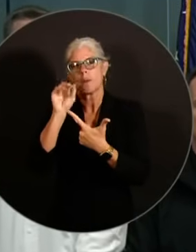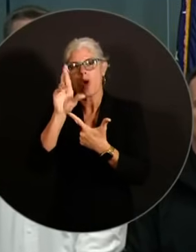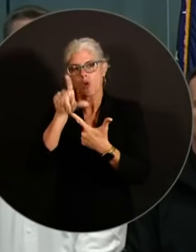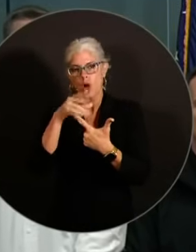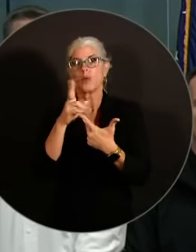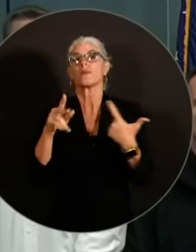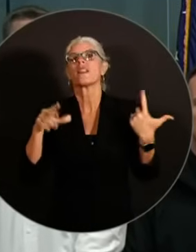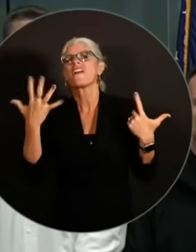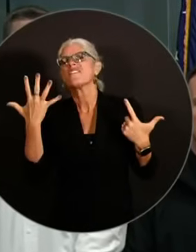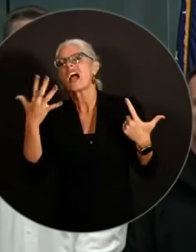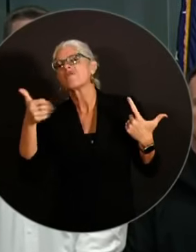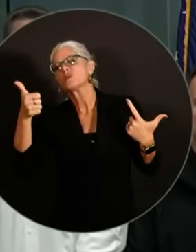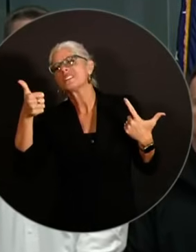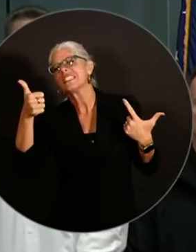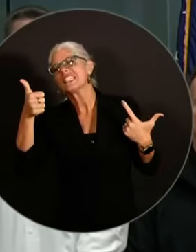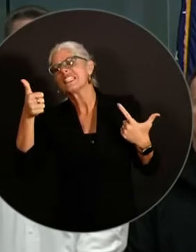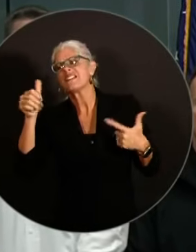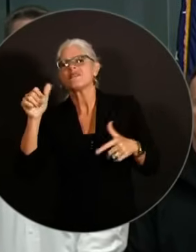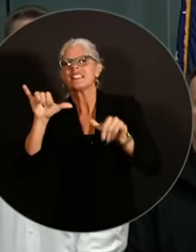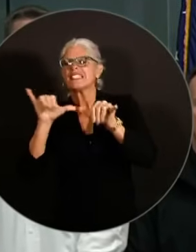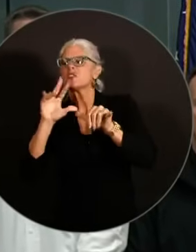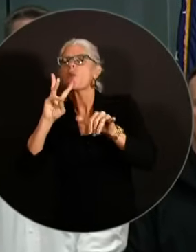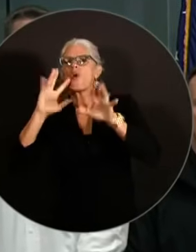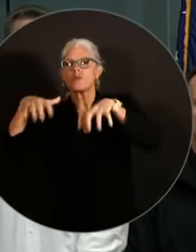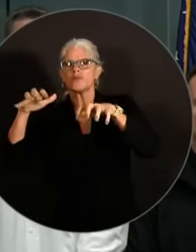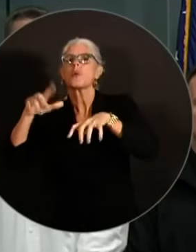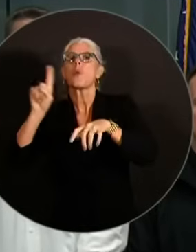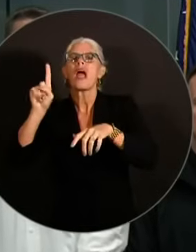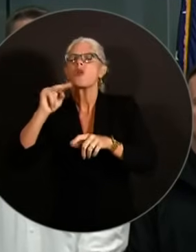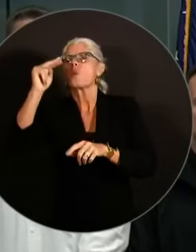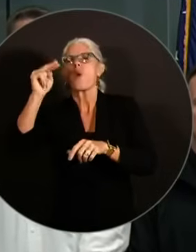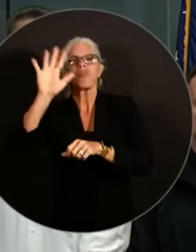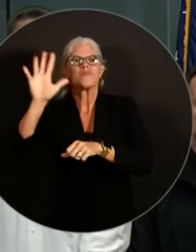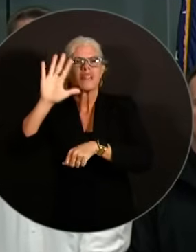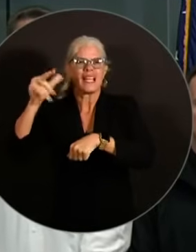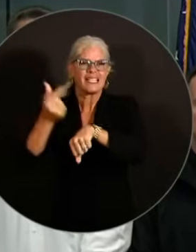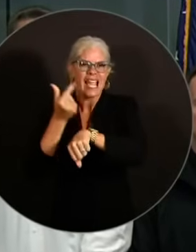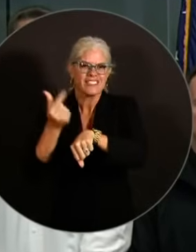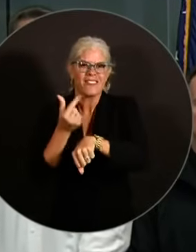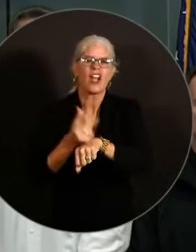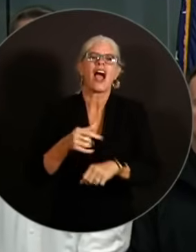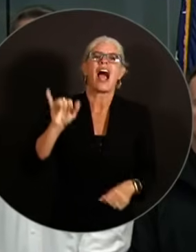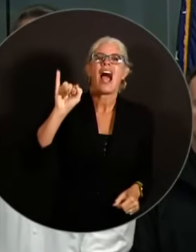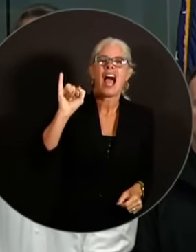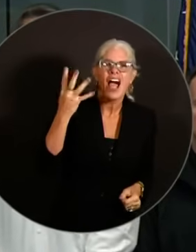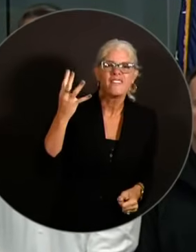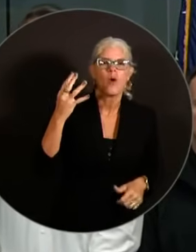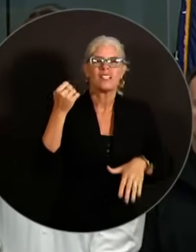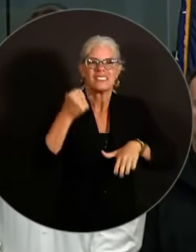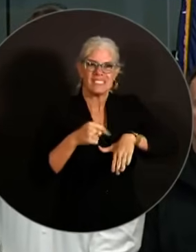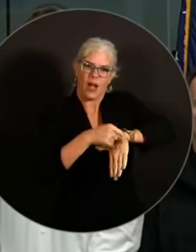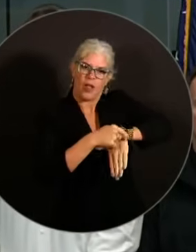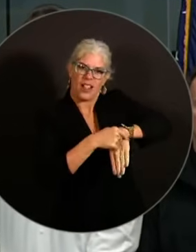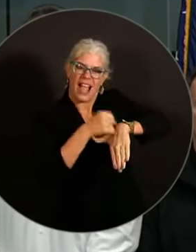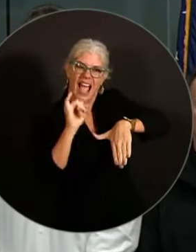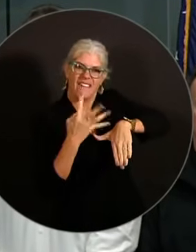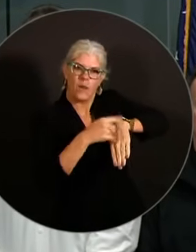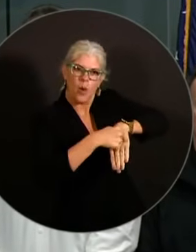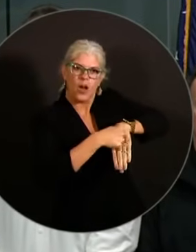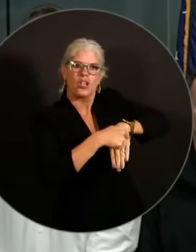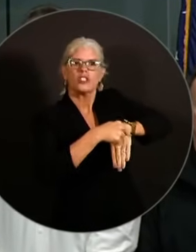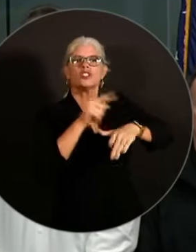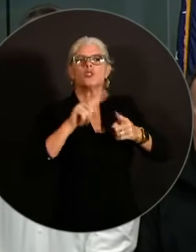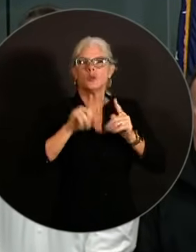further northward towards Gainesville, along eastern portions of the I-4 corridor, and south of the western I-4 corridor towards